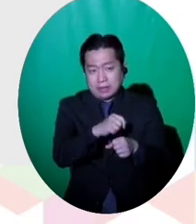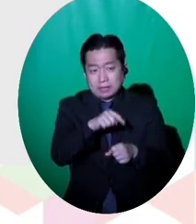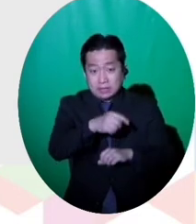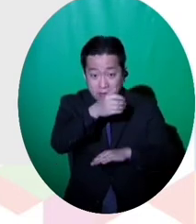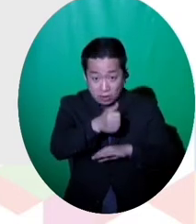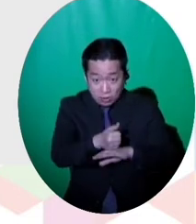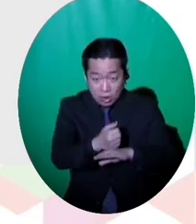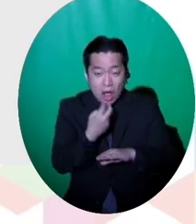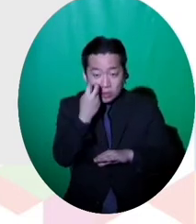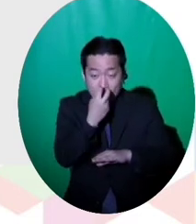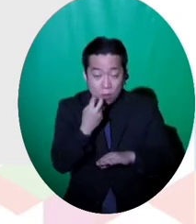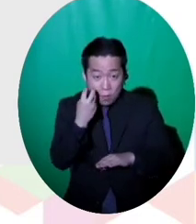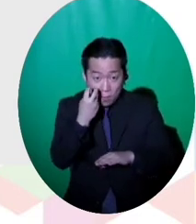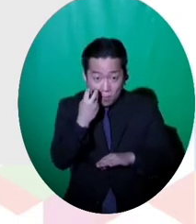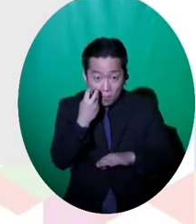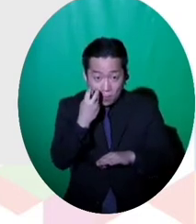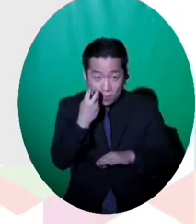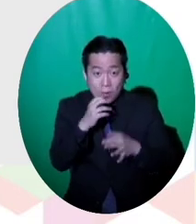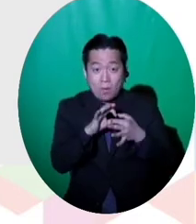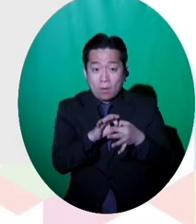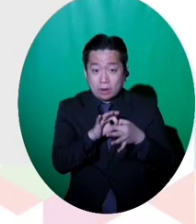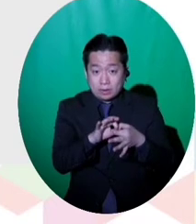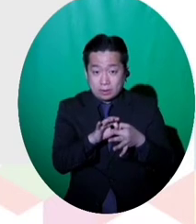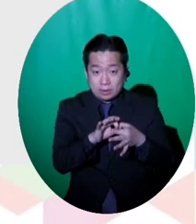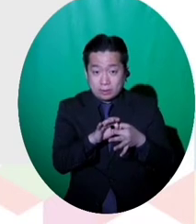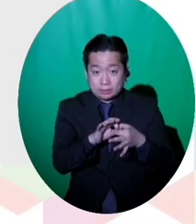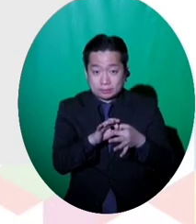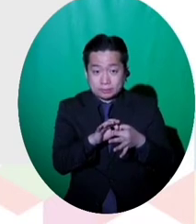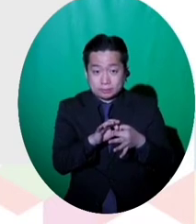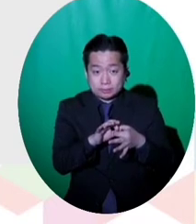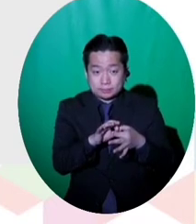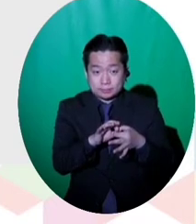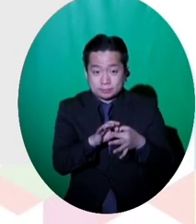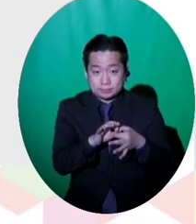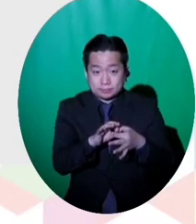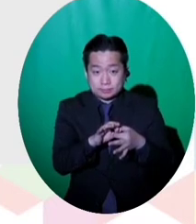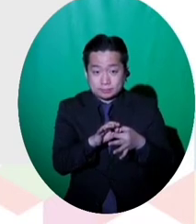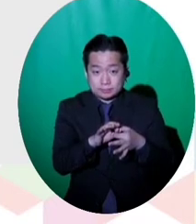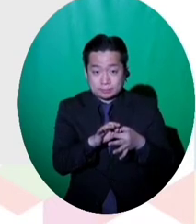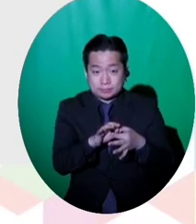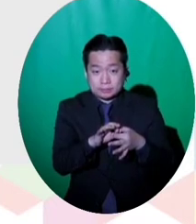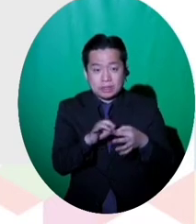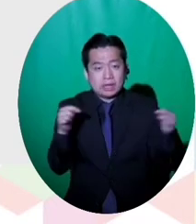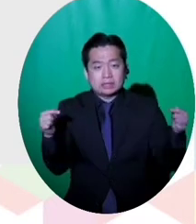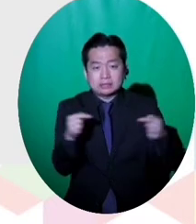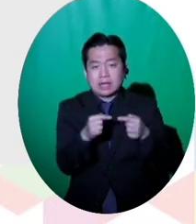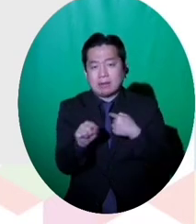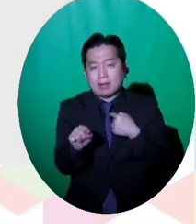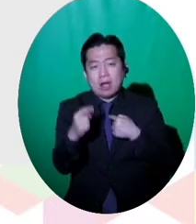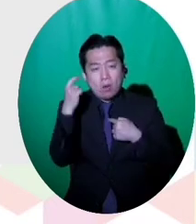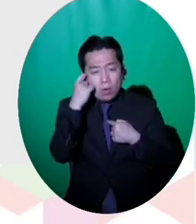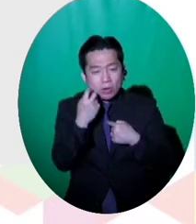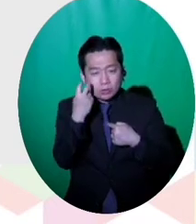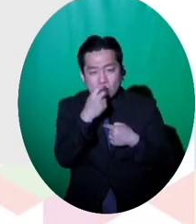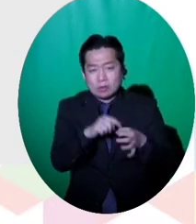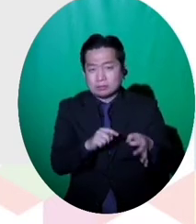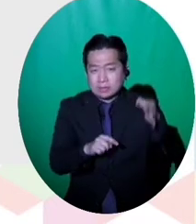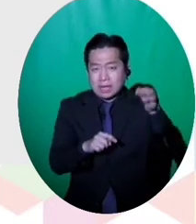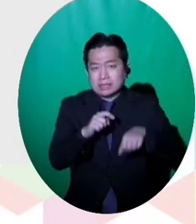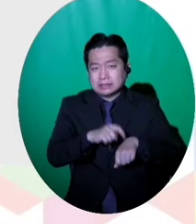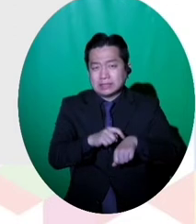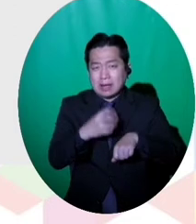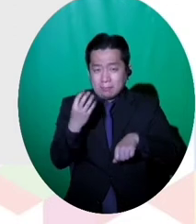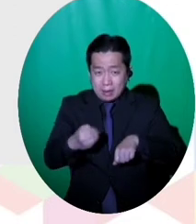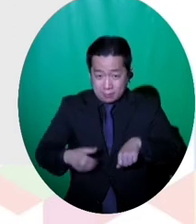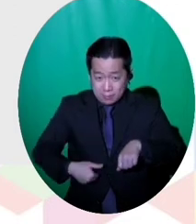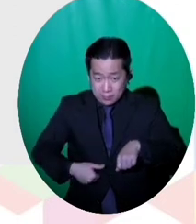Nancy pointed out, it's hard to exploit. You don't get as much profit, if you get any profit, out of care. But